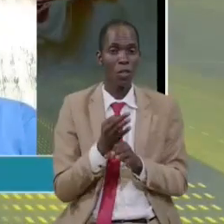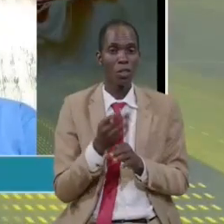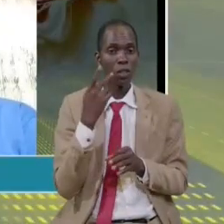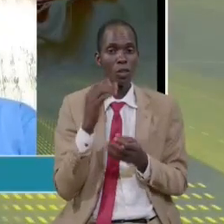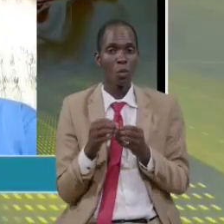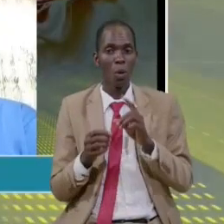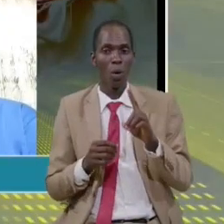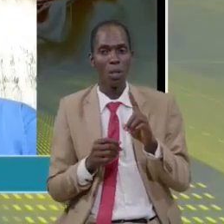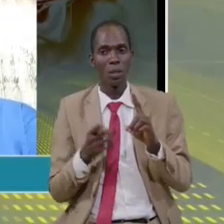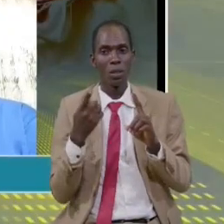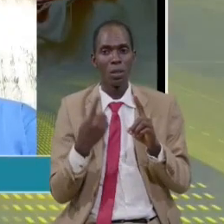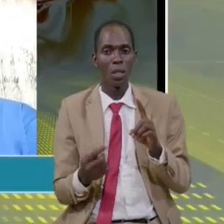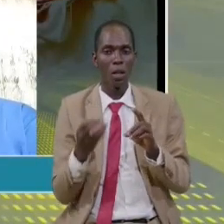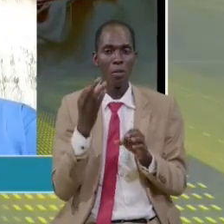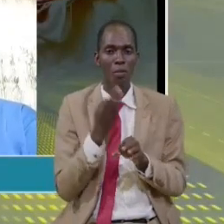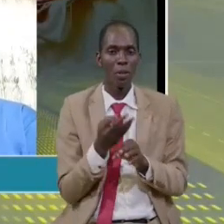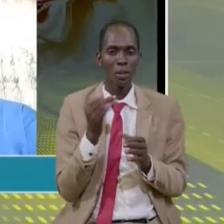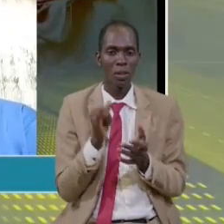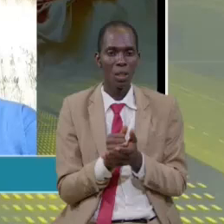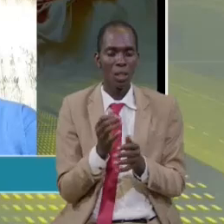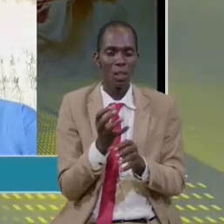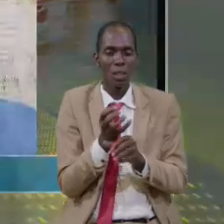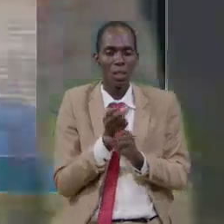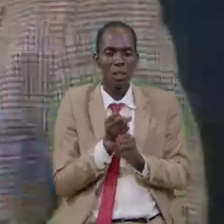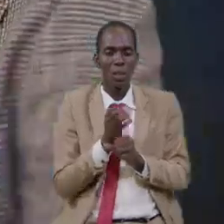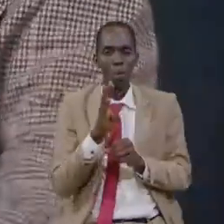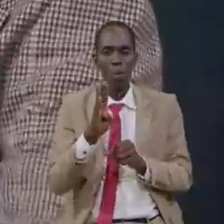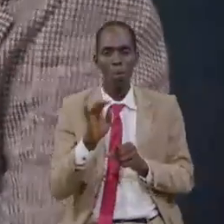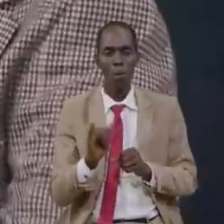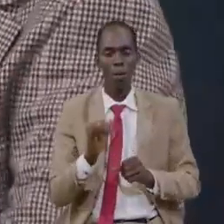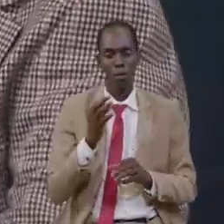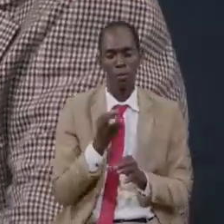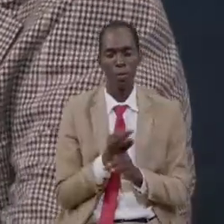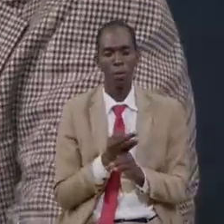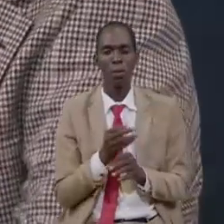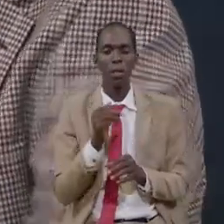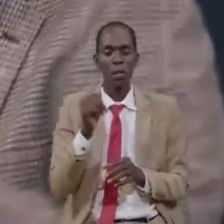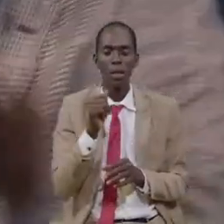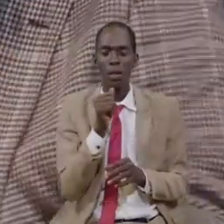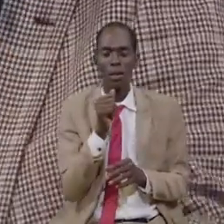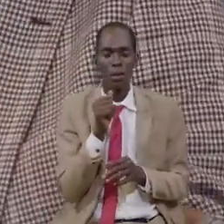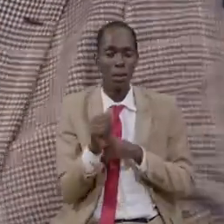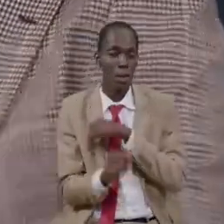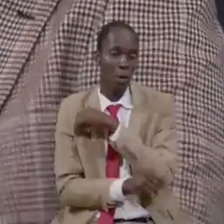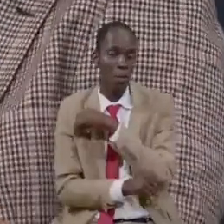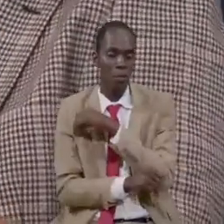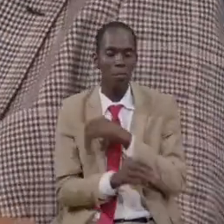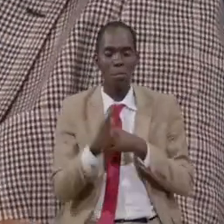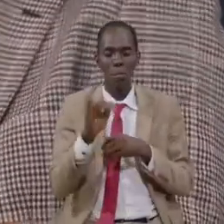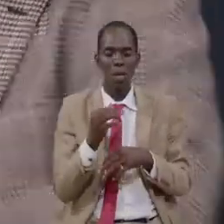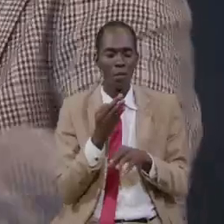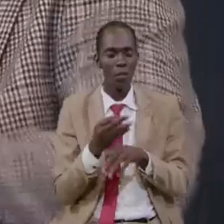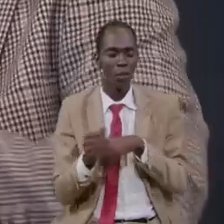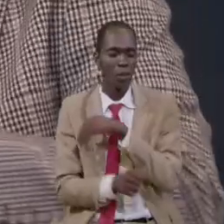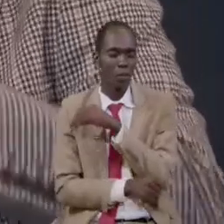faith that receives by faith Abraham. By faith Abraham. Through faith